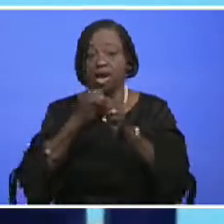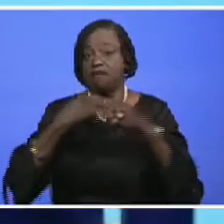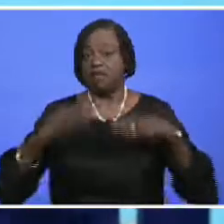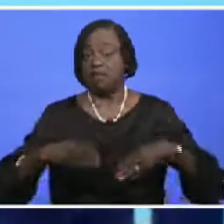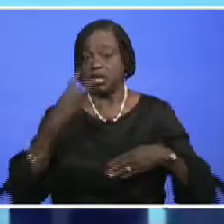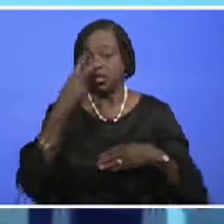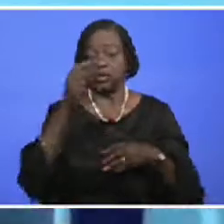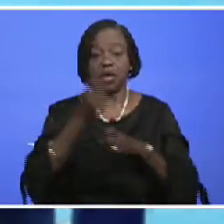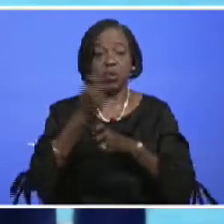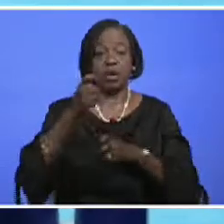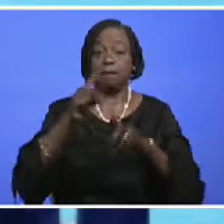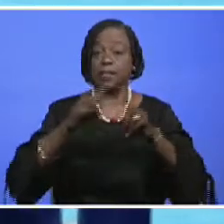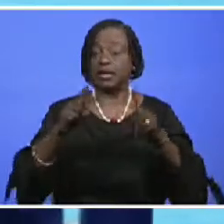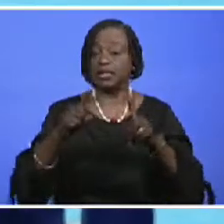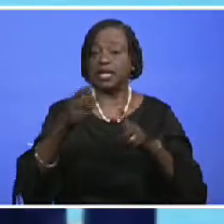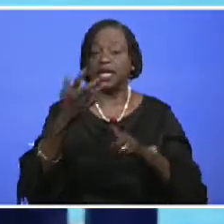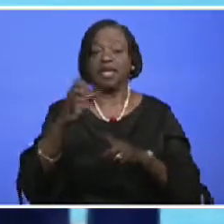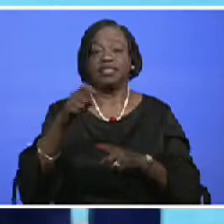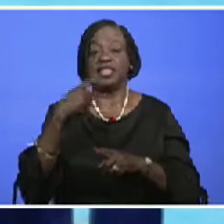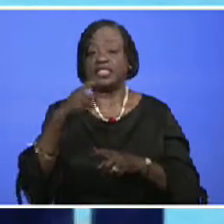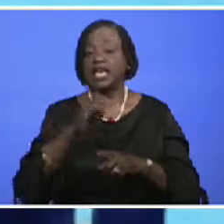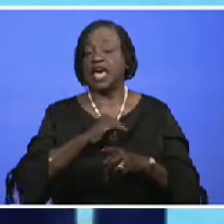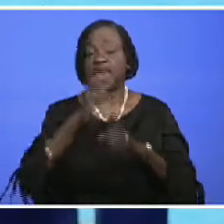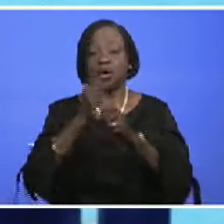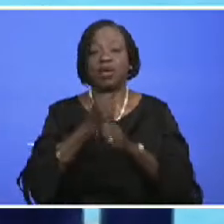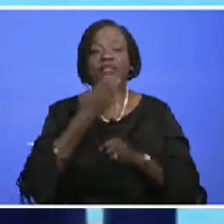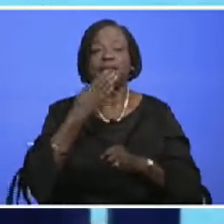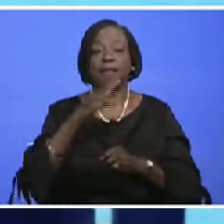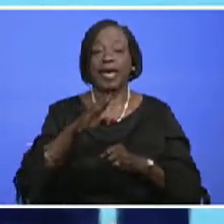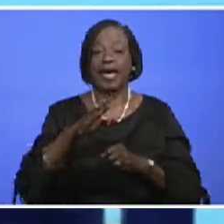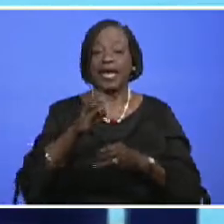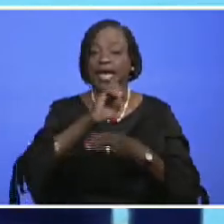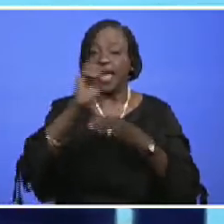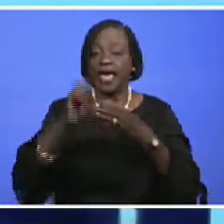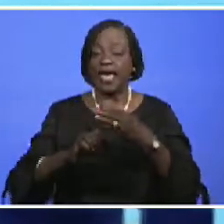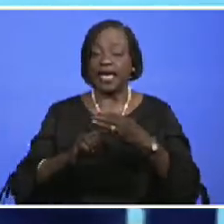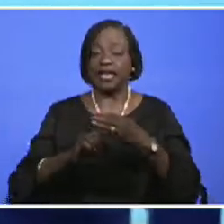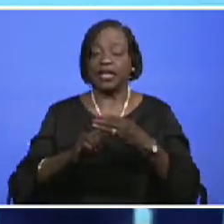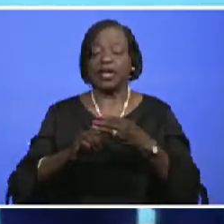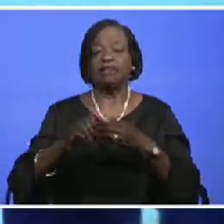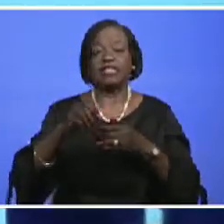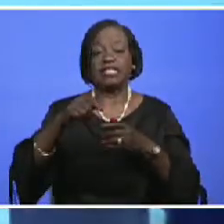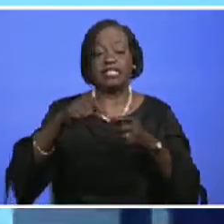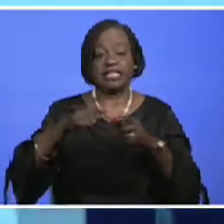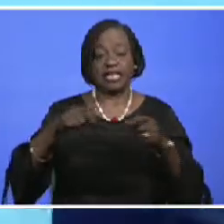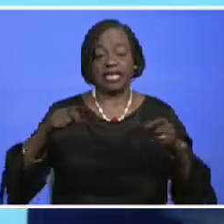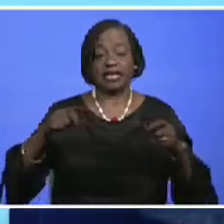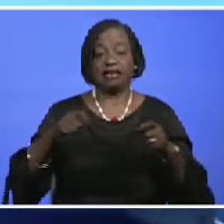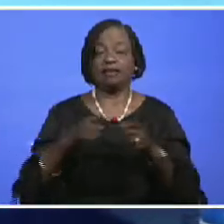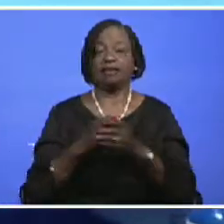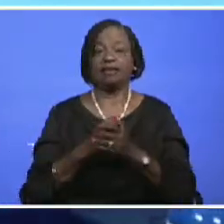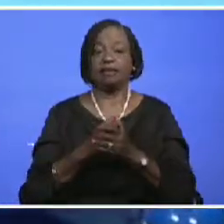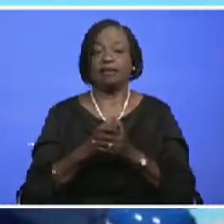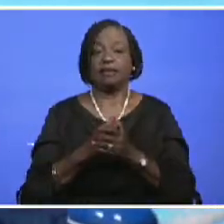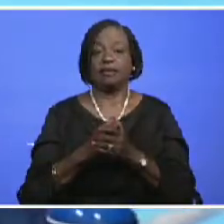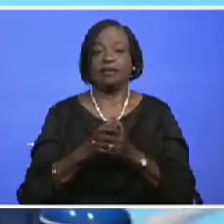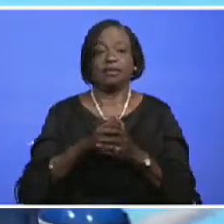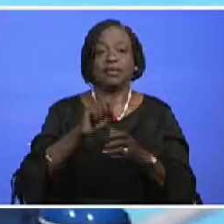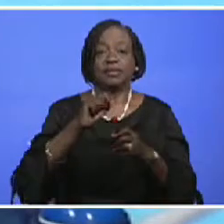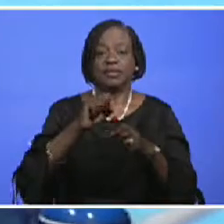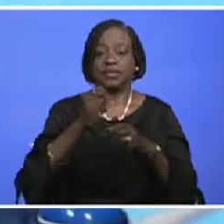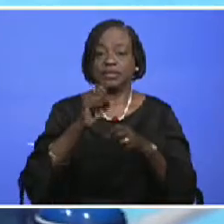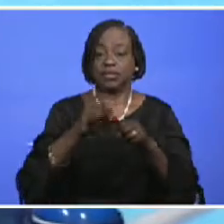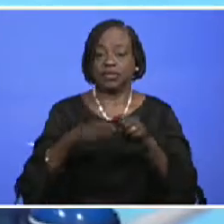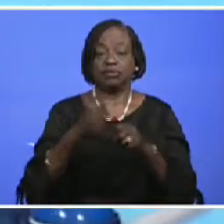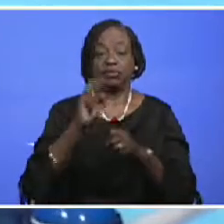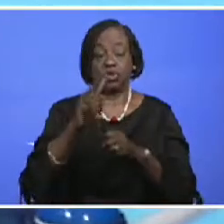say, it must see I get the bad end of the stick, because they get two Puerto Ricans with Lewis today, and or the three, so they wasn't going to let three go down